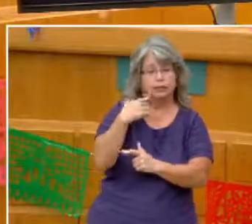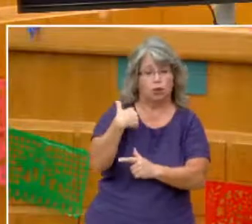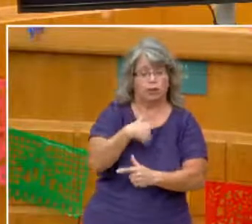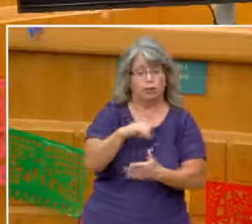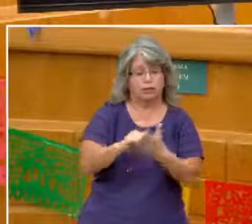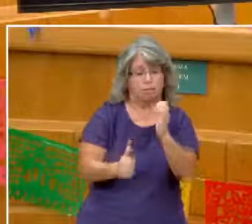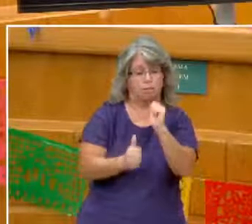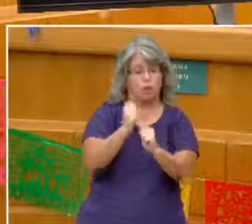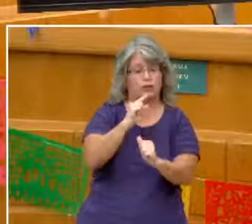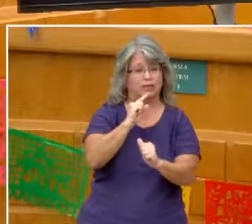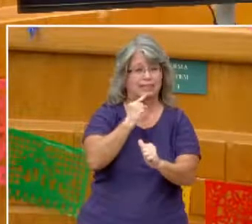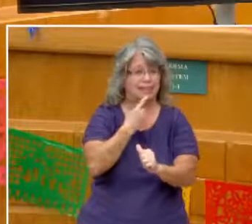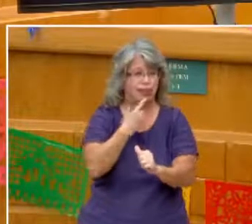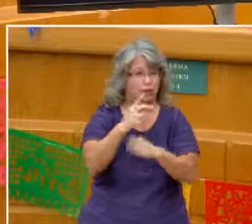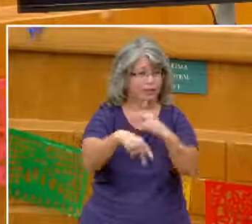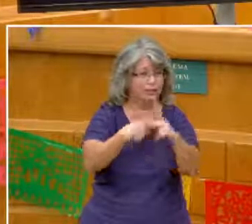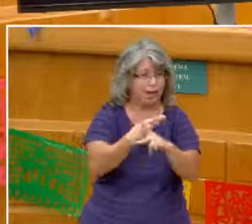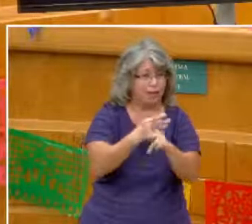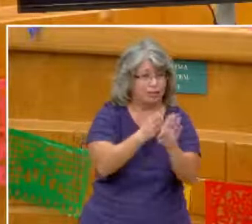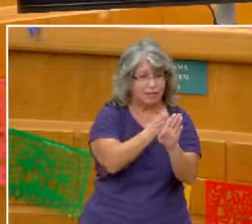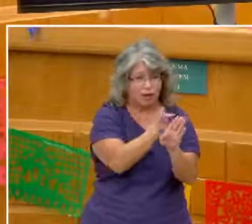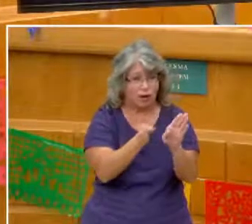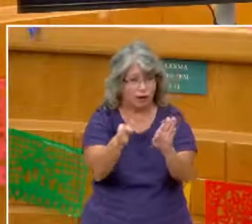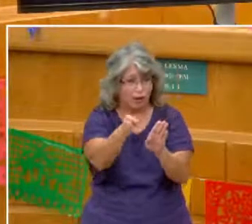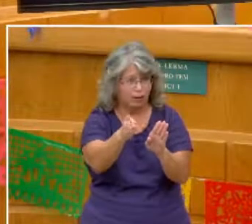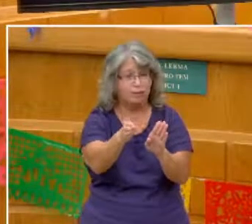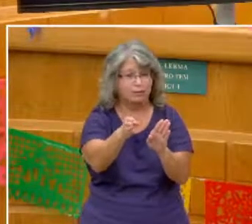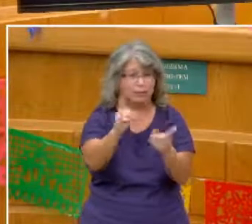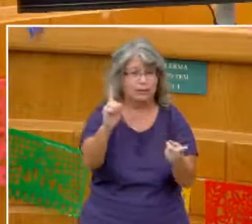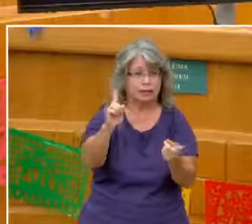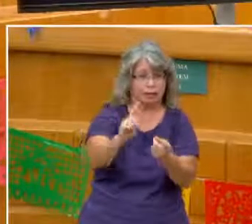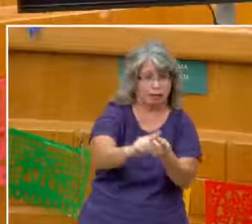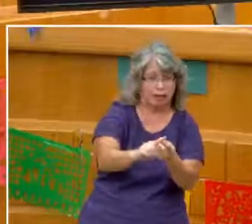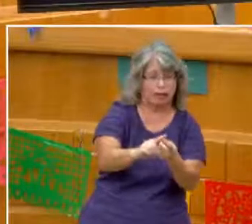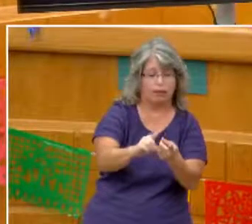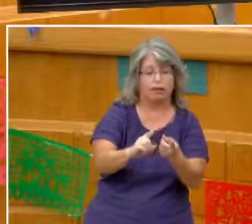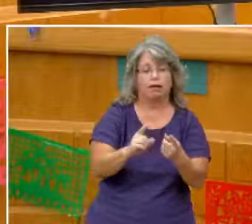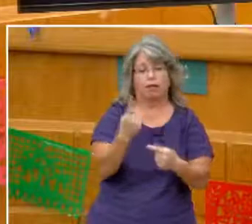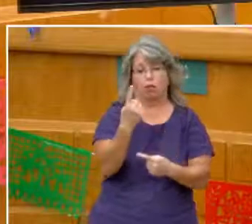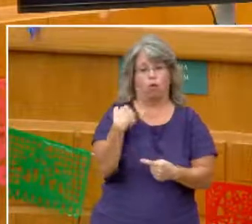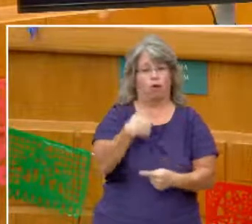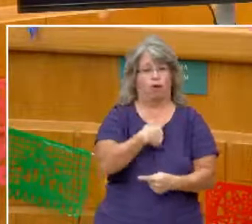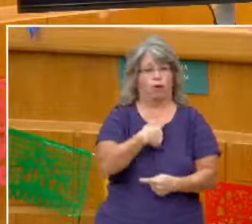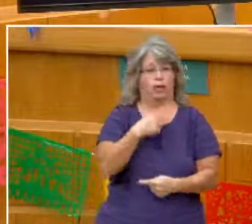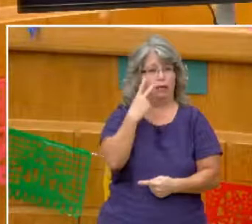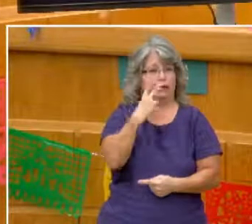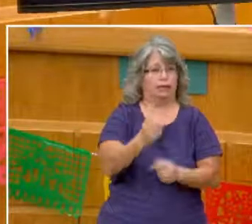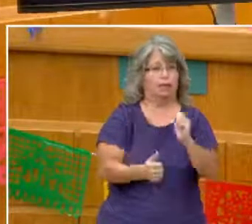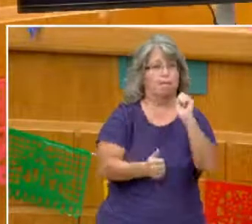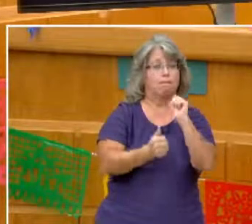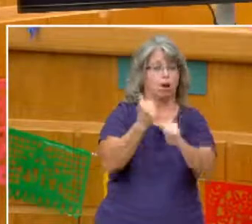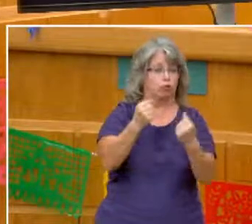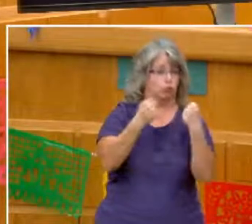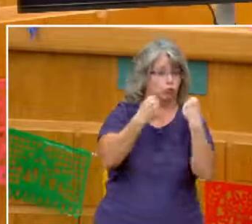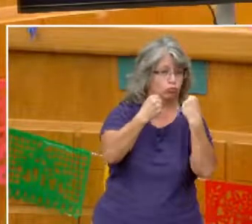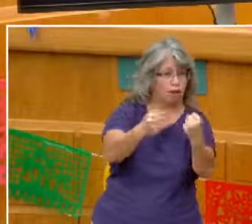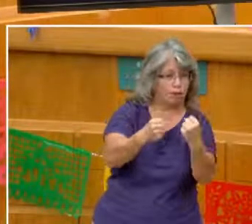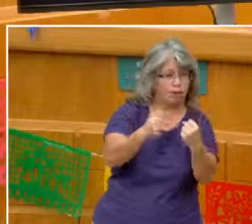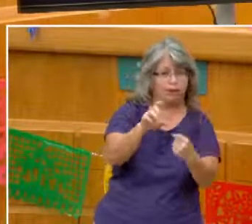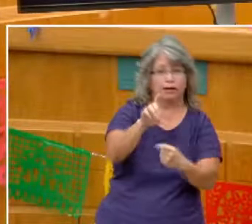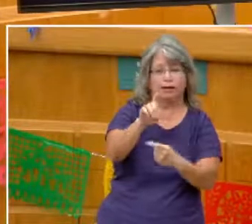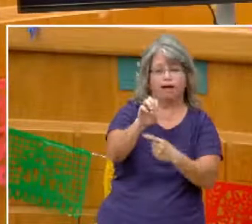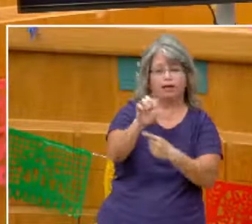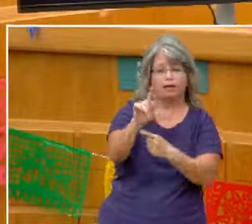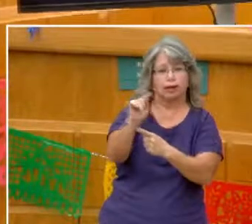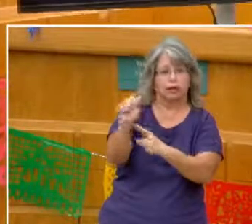variants are also declining. The variant that we continue to see as dominant is the Delta variant. The